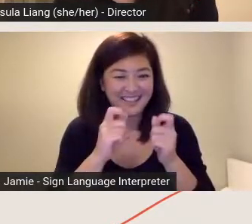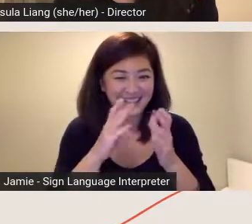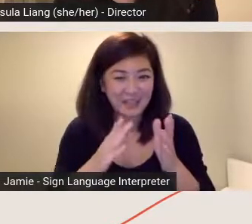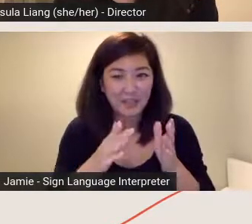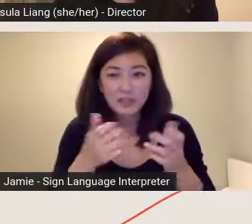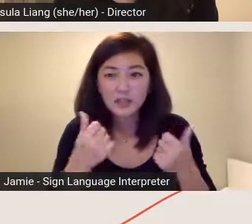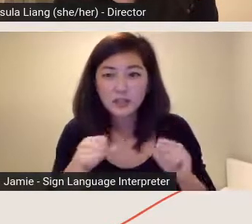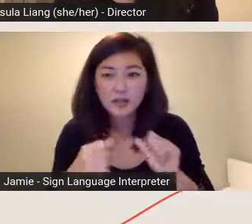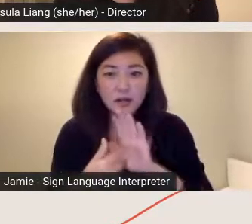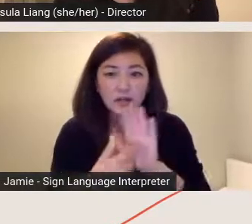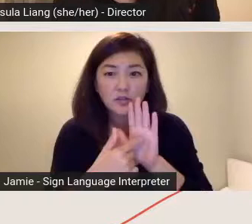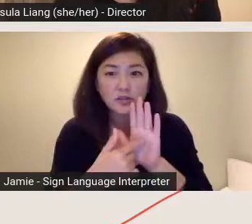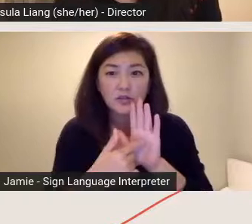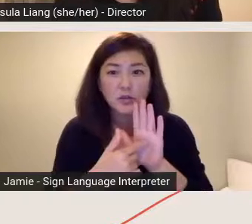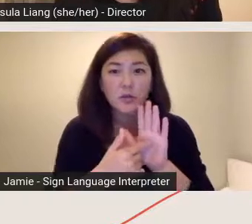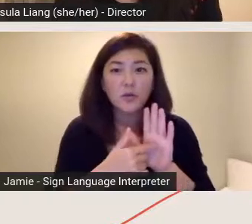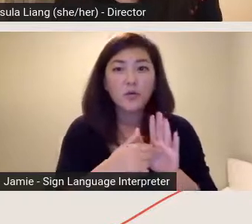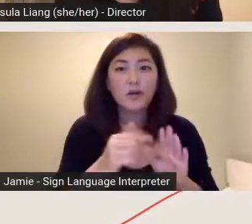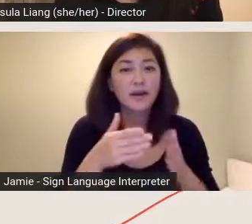community?